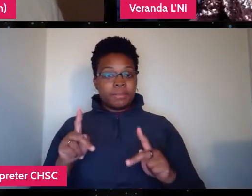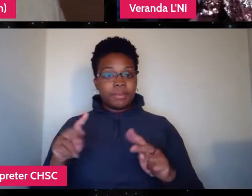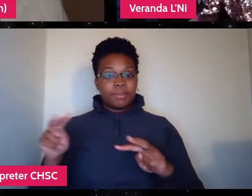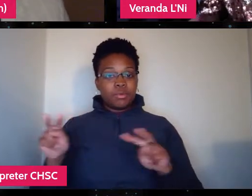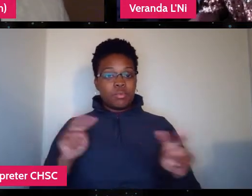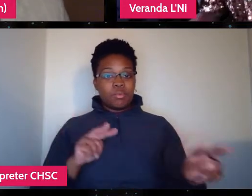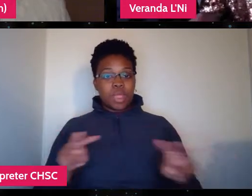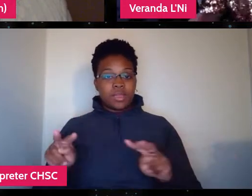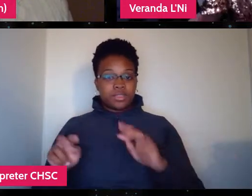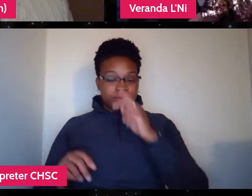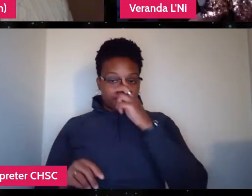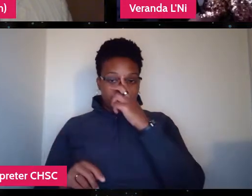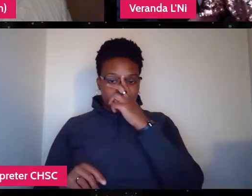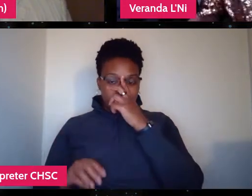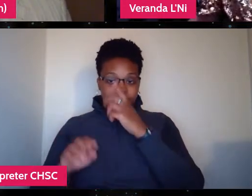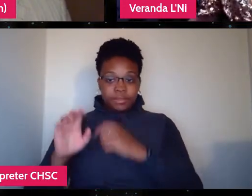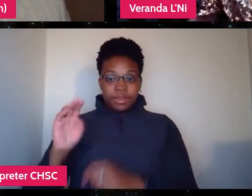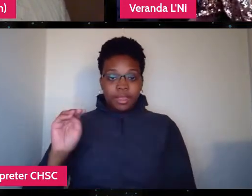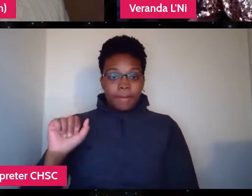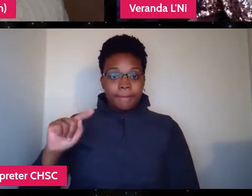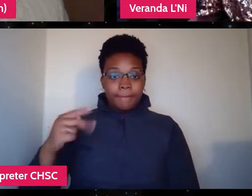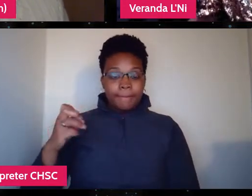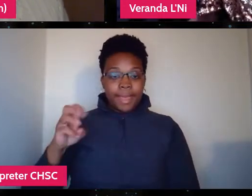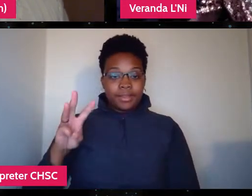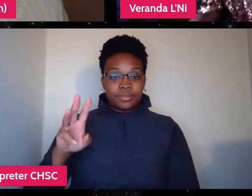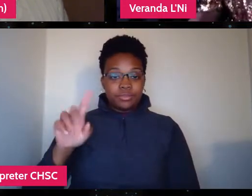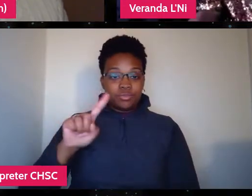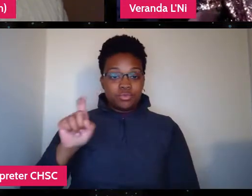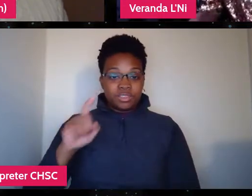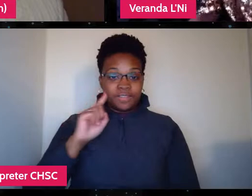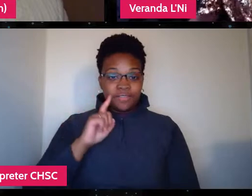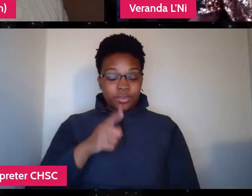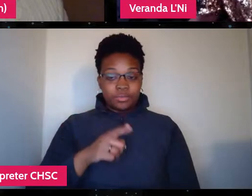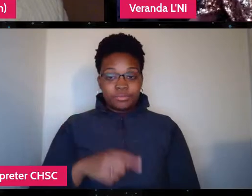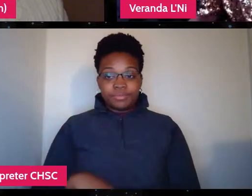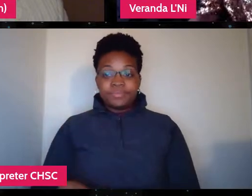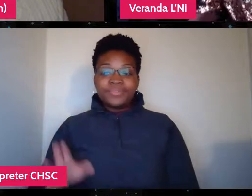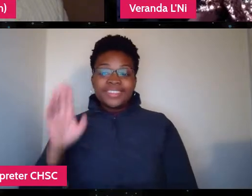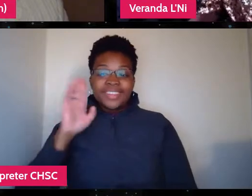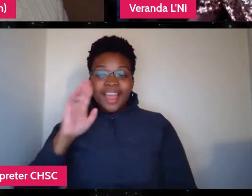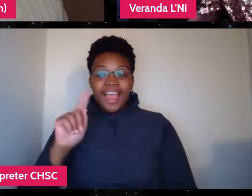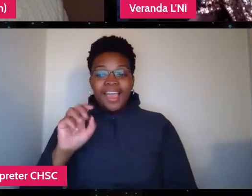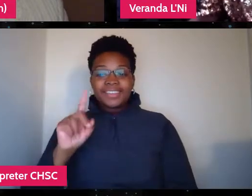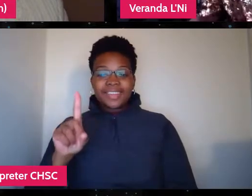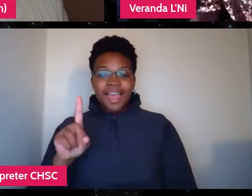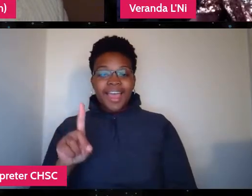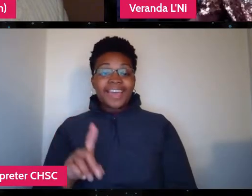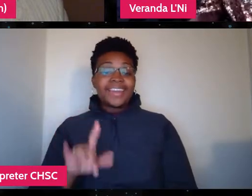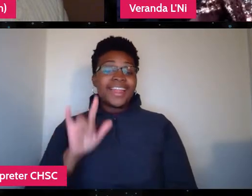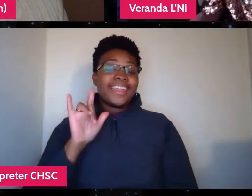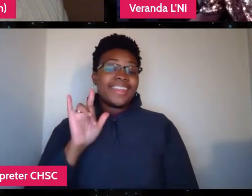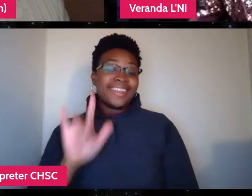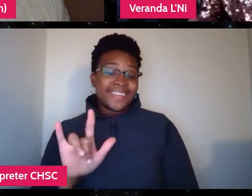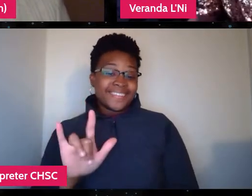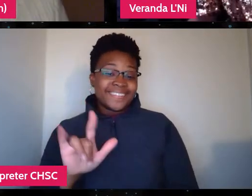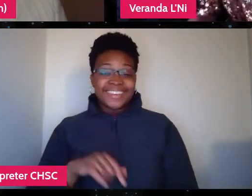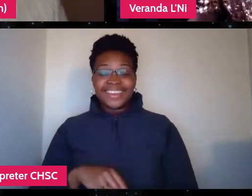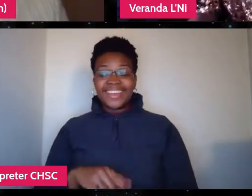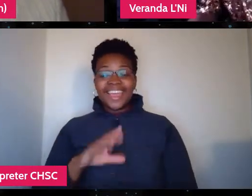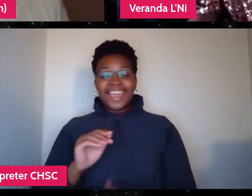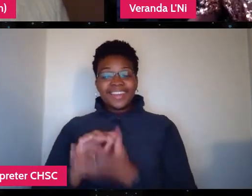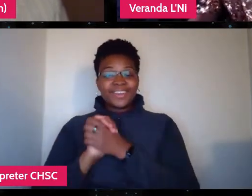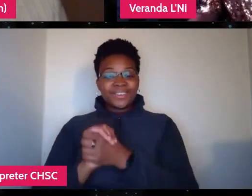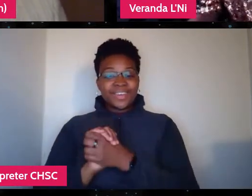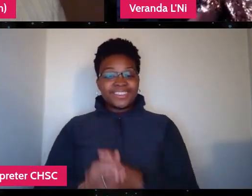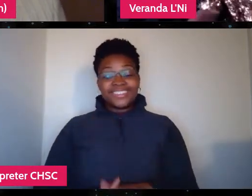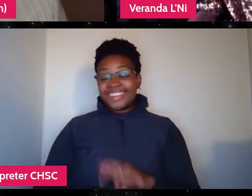watching here. So Matthew has a question for you. Hi, Todd. Love ya and congrats. Love